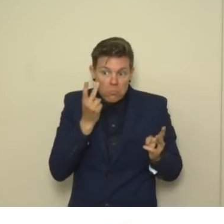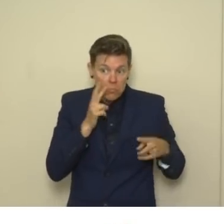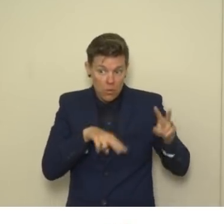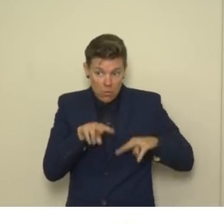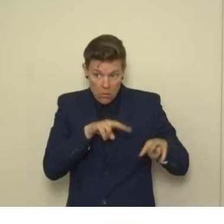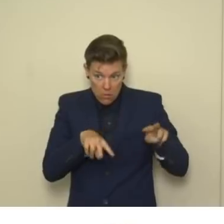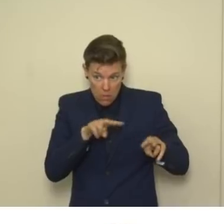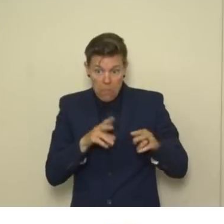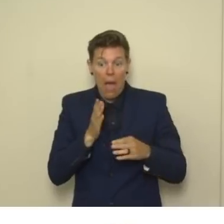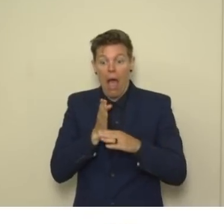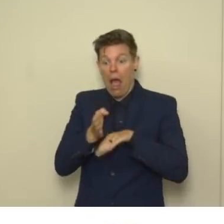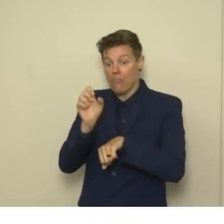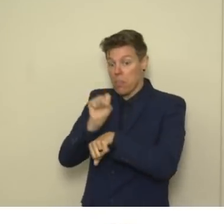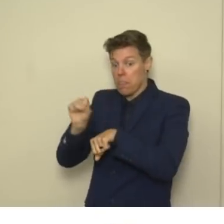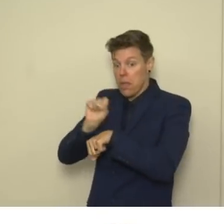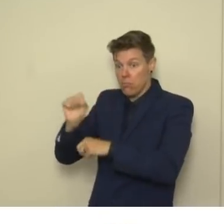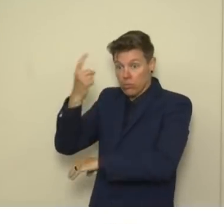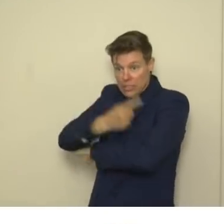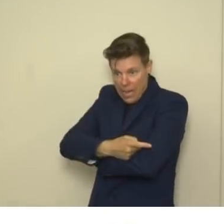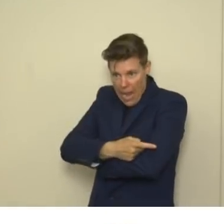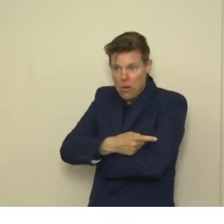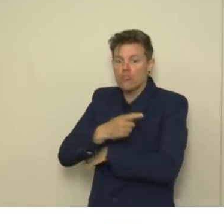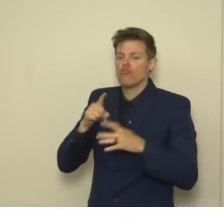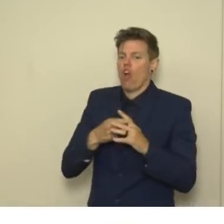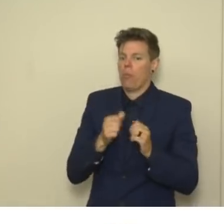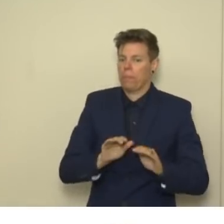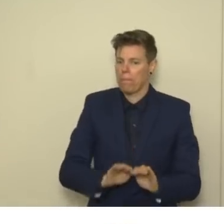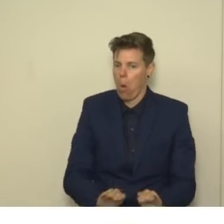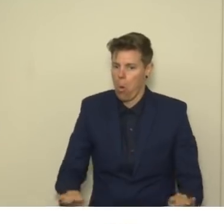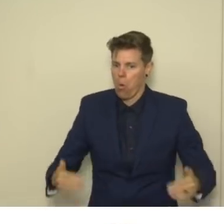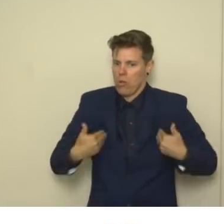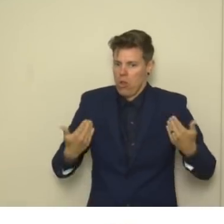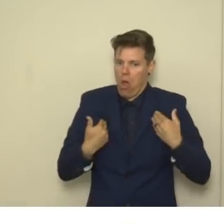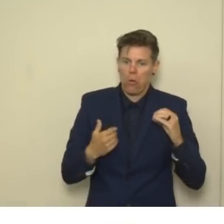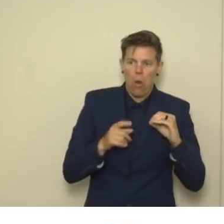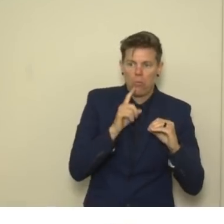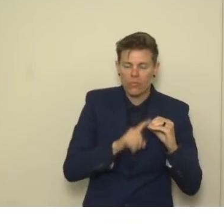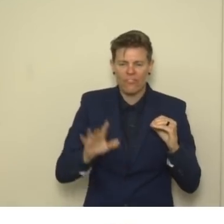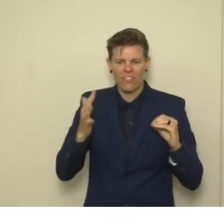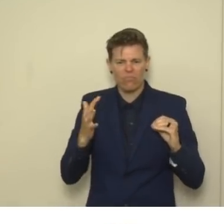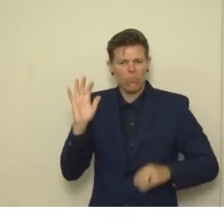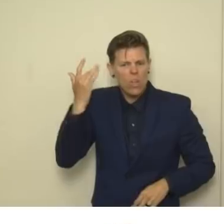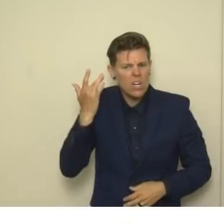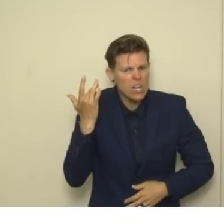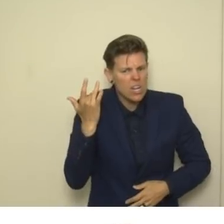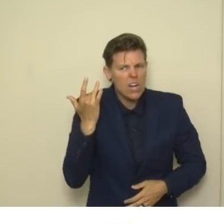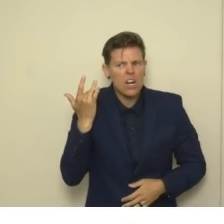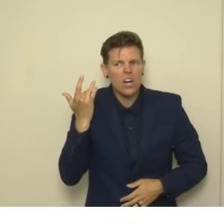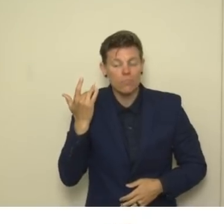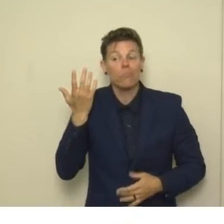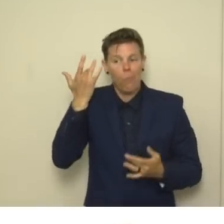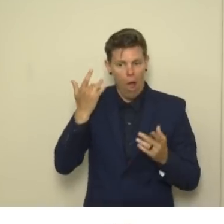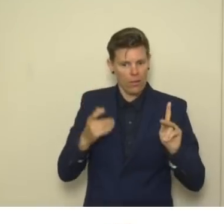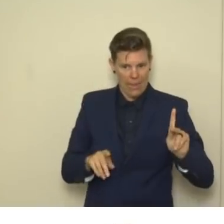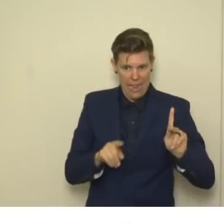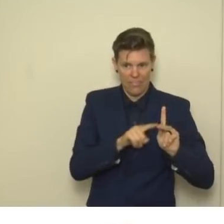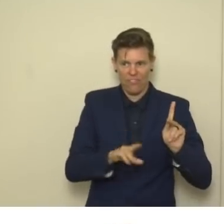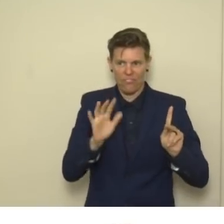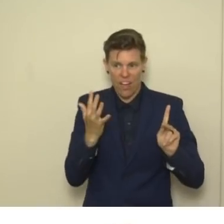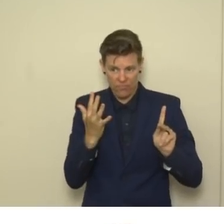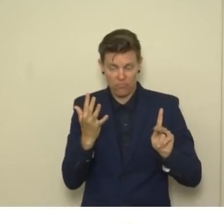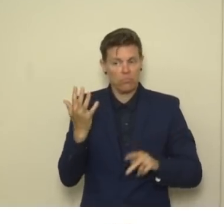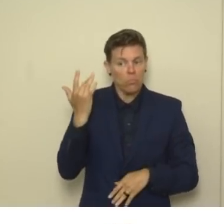Day, we bring in our youngest students first. Now, why would we do that? Well, the youngest students have the most difficult